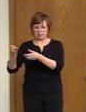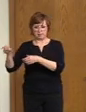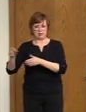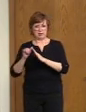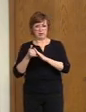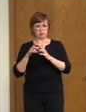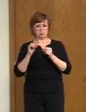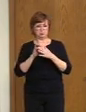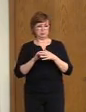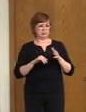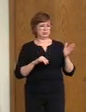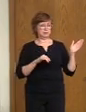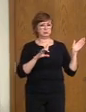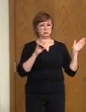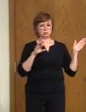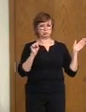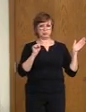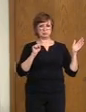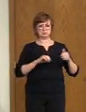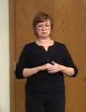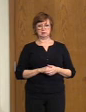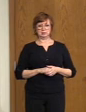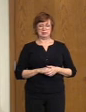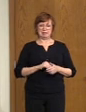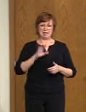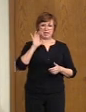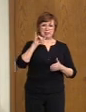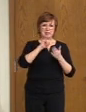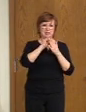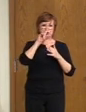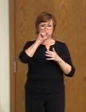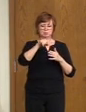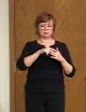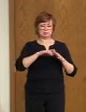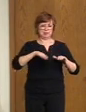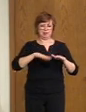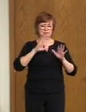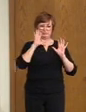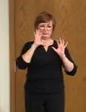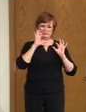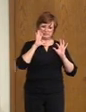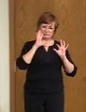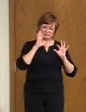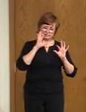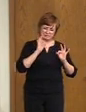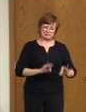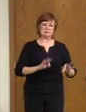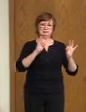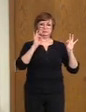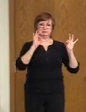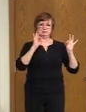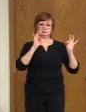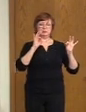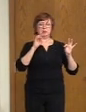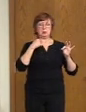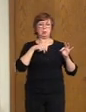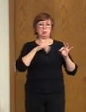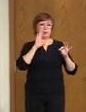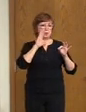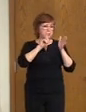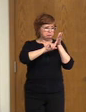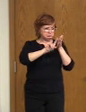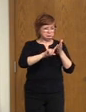Yeah, I think some of those logistics will have to be worked out. Again, I think once we do the pilot in December,